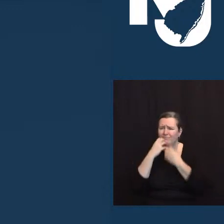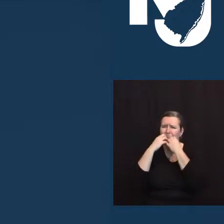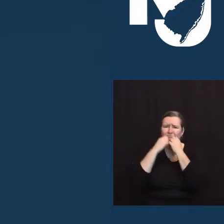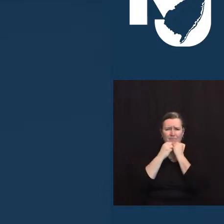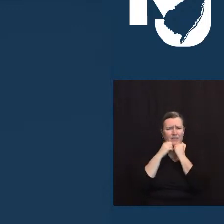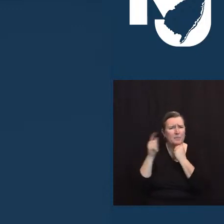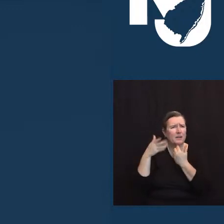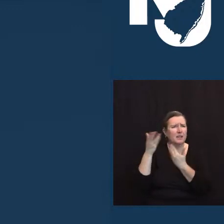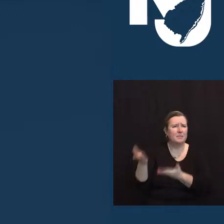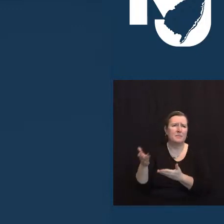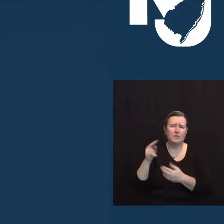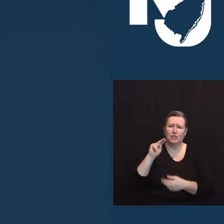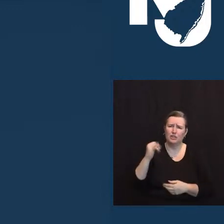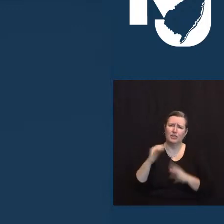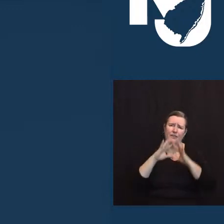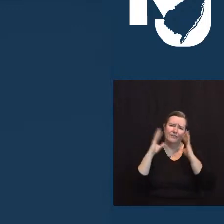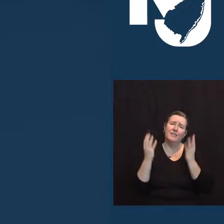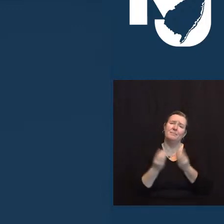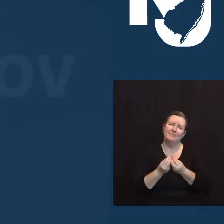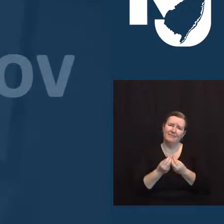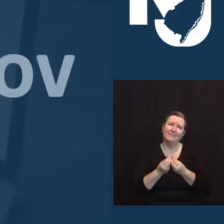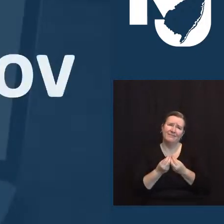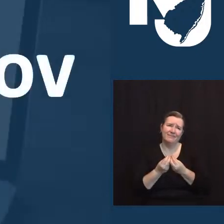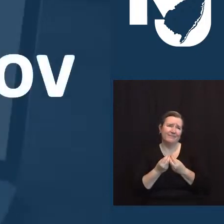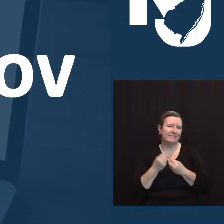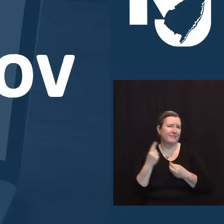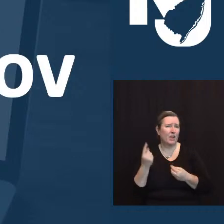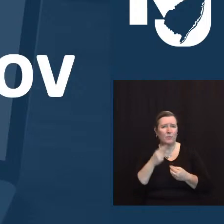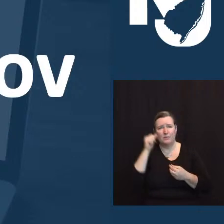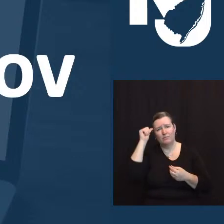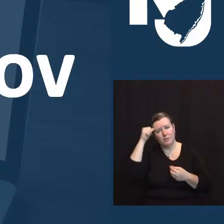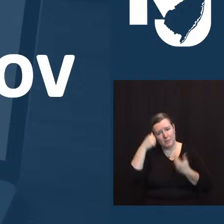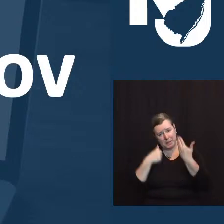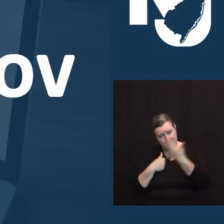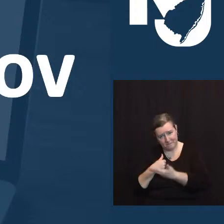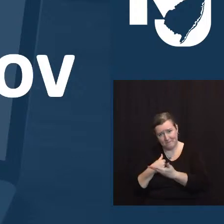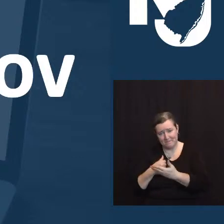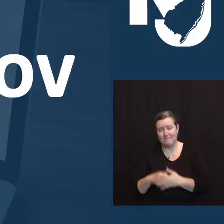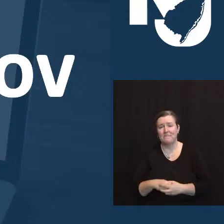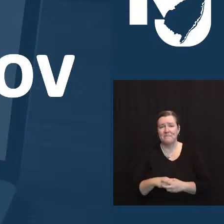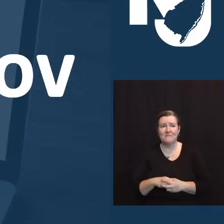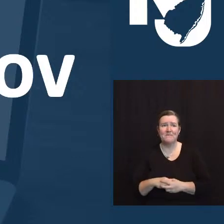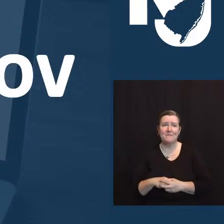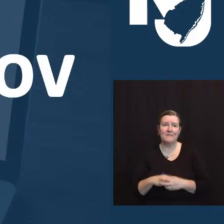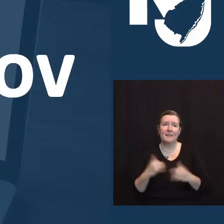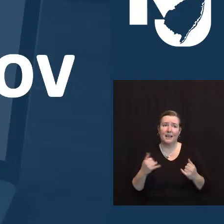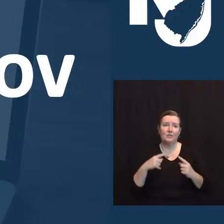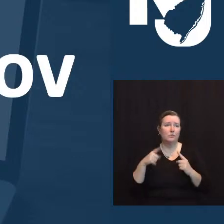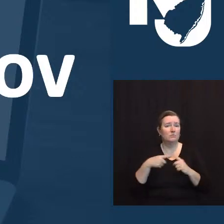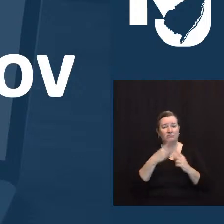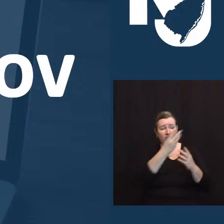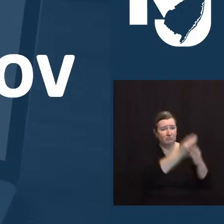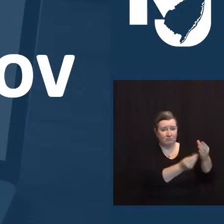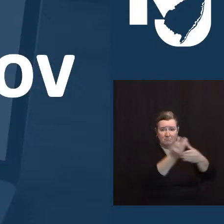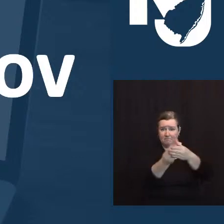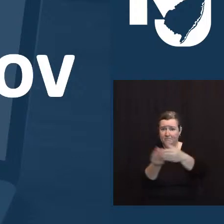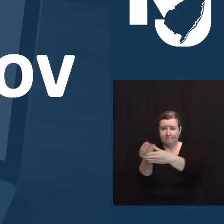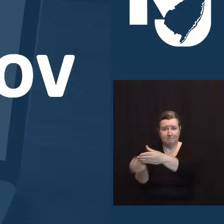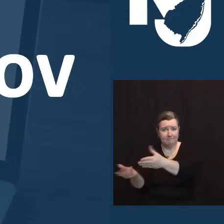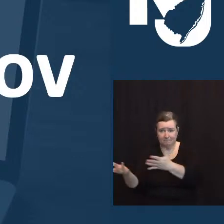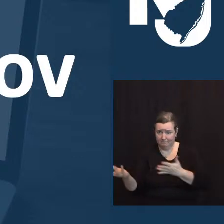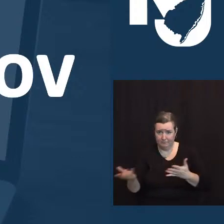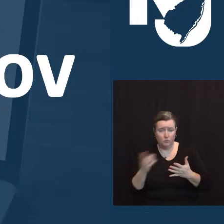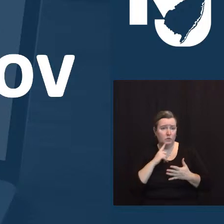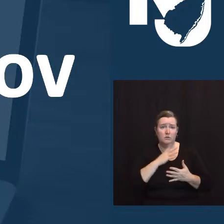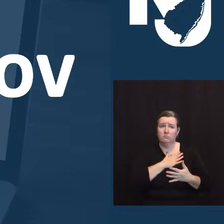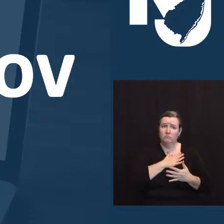not ever forget him. Whenever we have lost a member of our tremendous and proud New Jersey family, we have mourned each and every